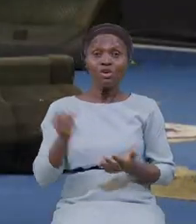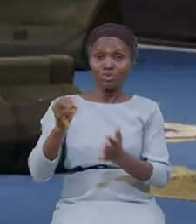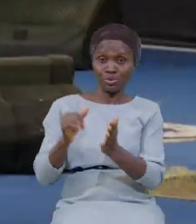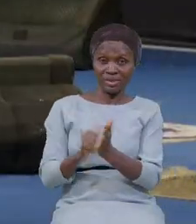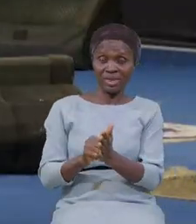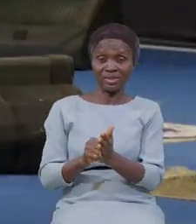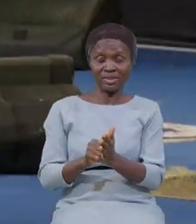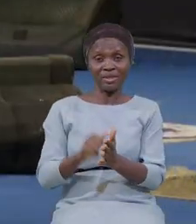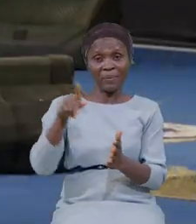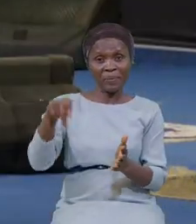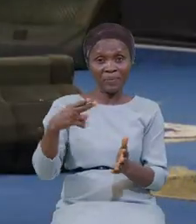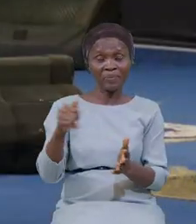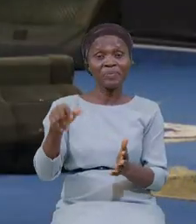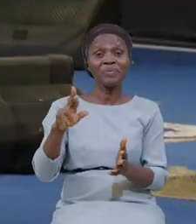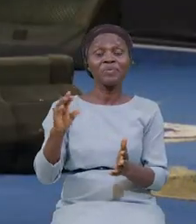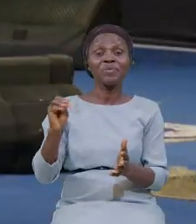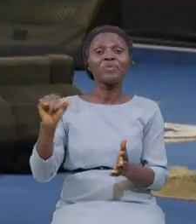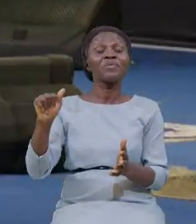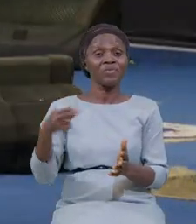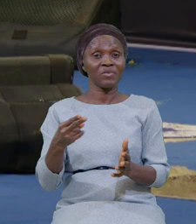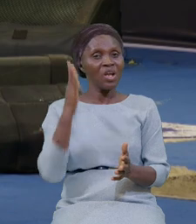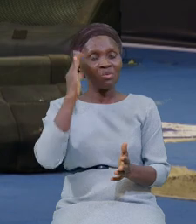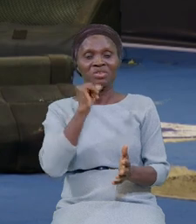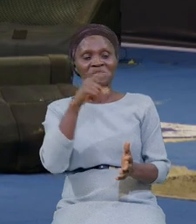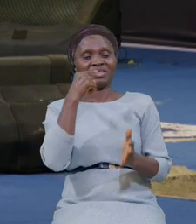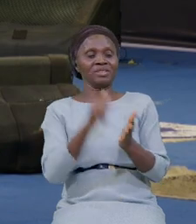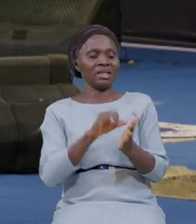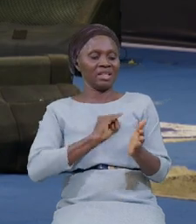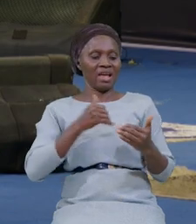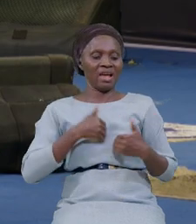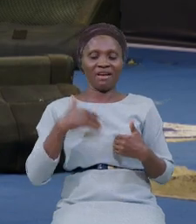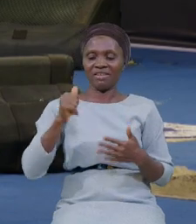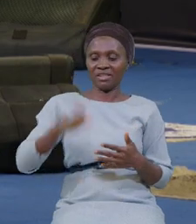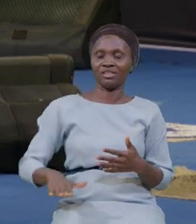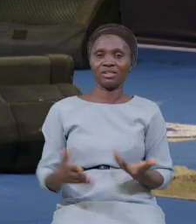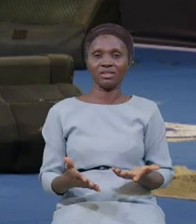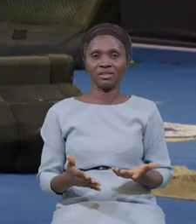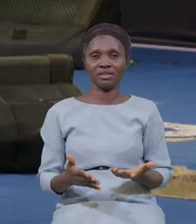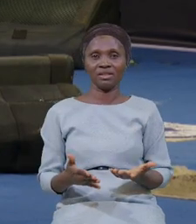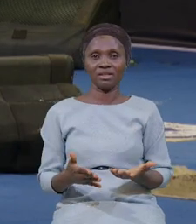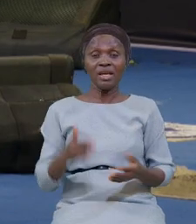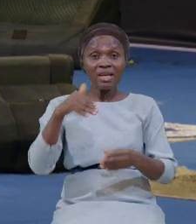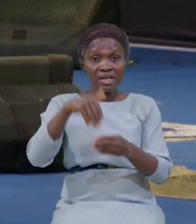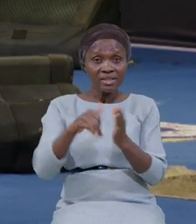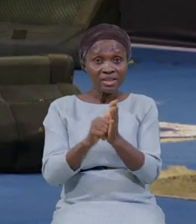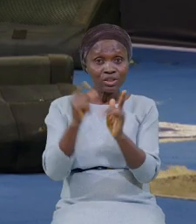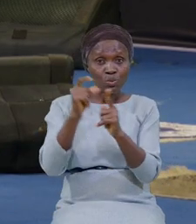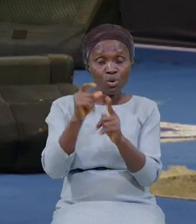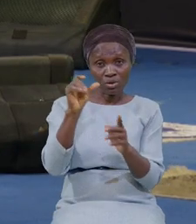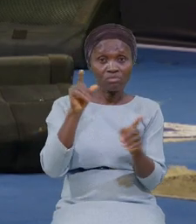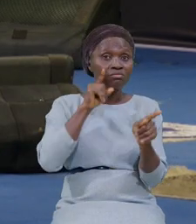daughter will now say, I have a child. Now, in the sister S, this